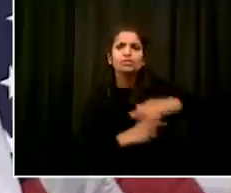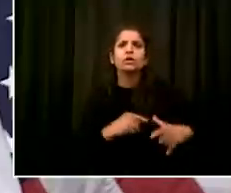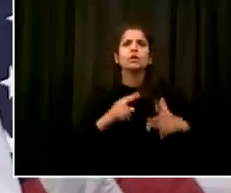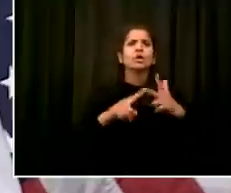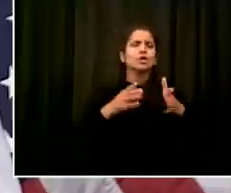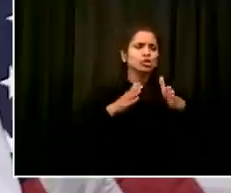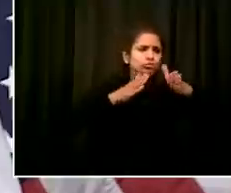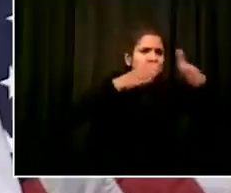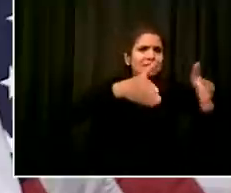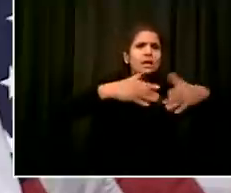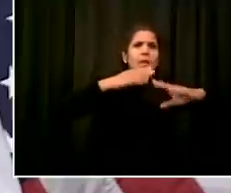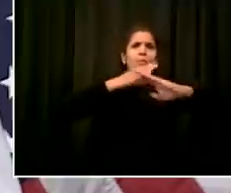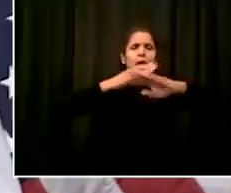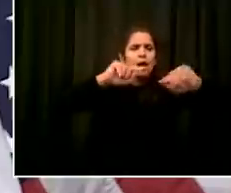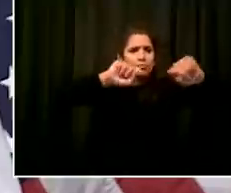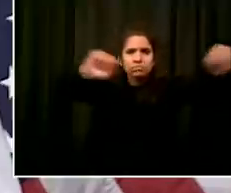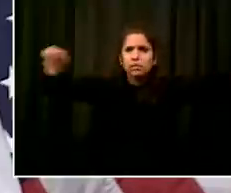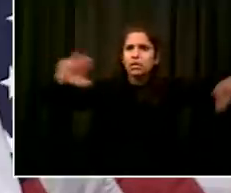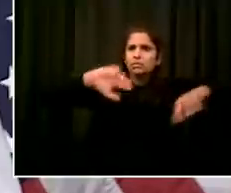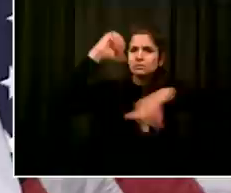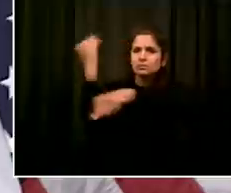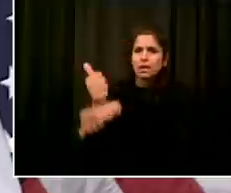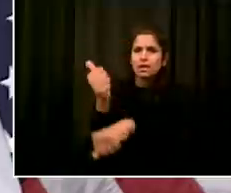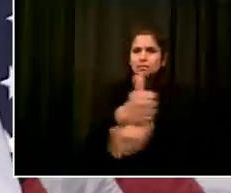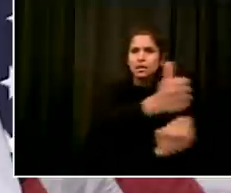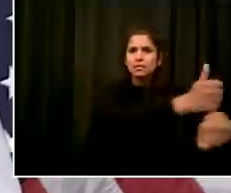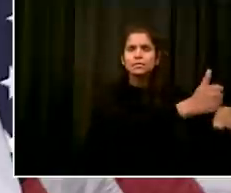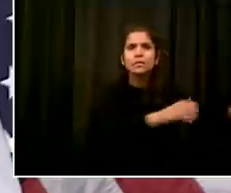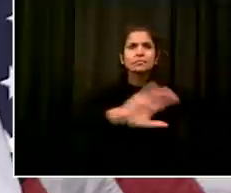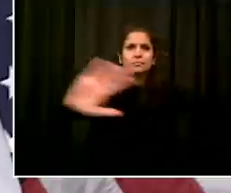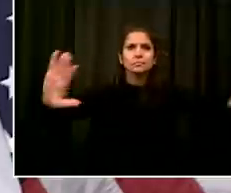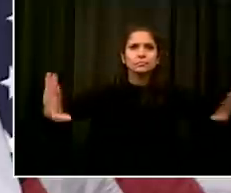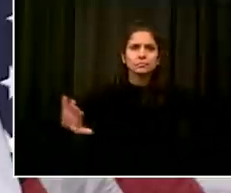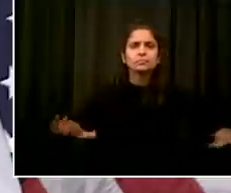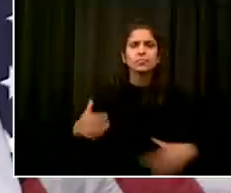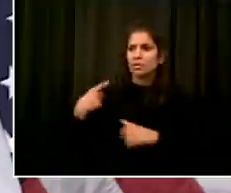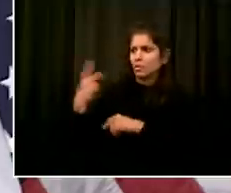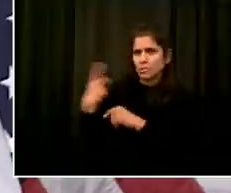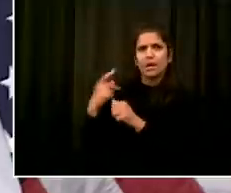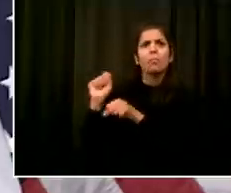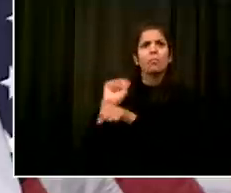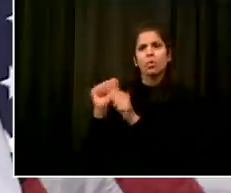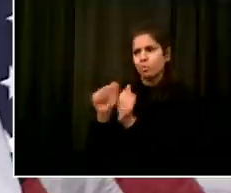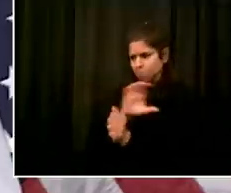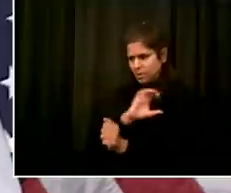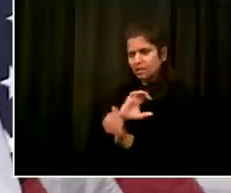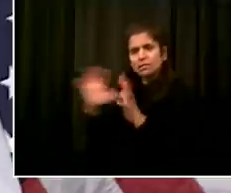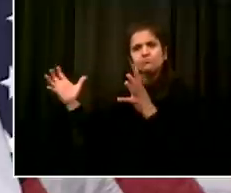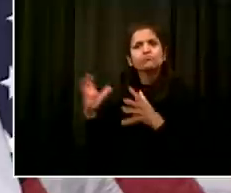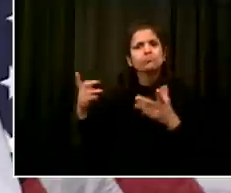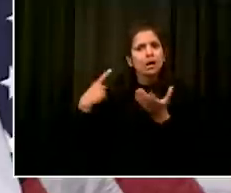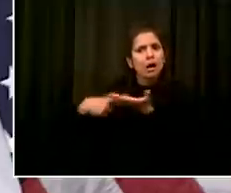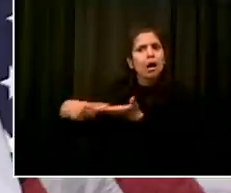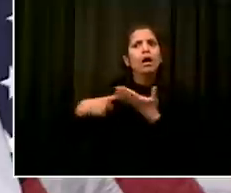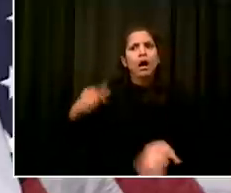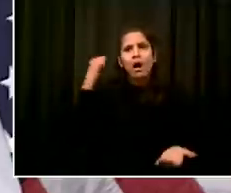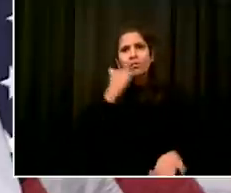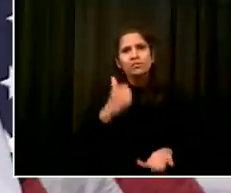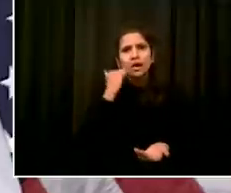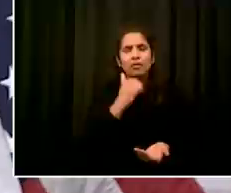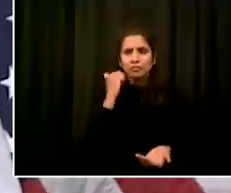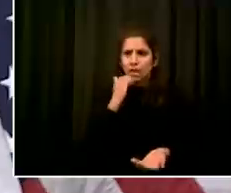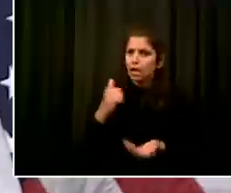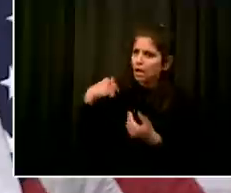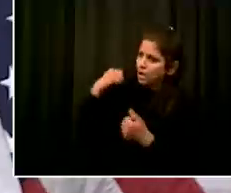doing this all together. That's actually how it's supposed to be. Professional police leadership and elected civilian leadership